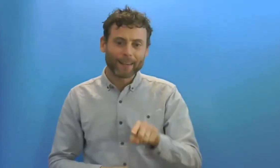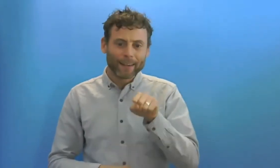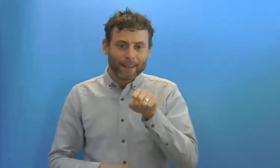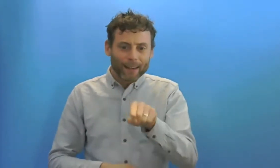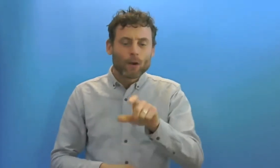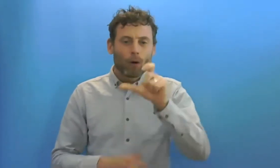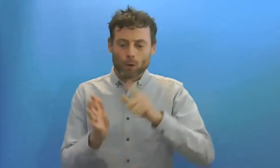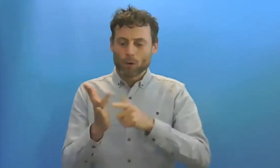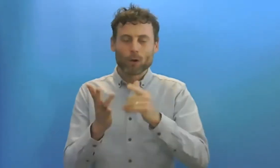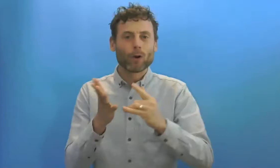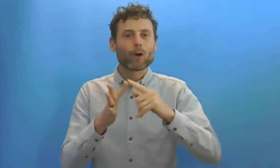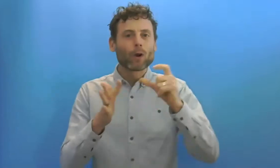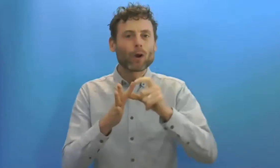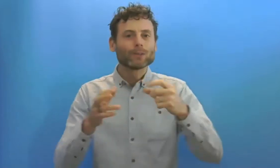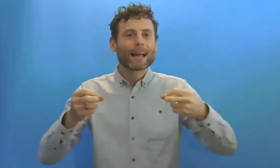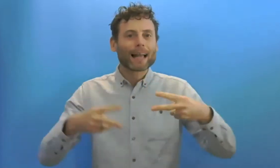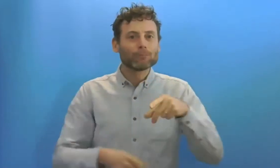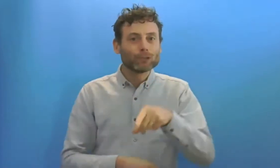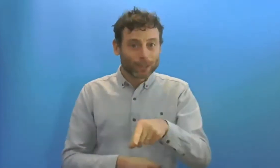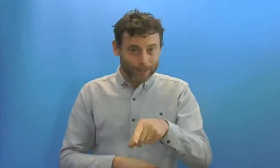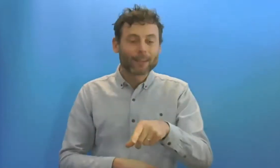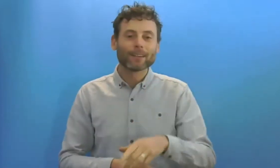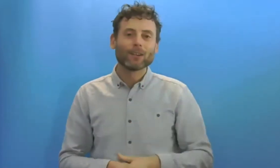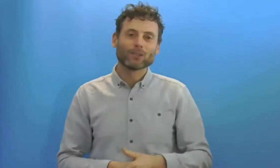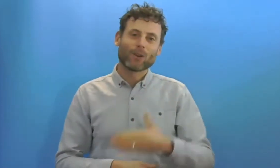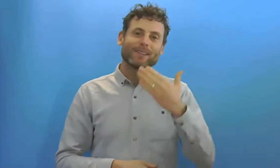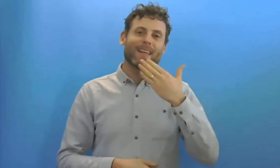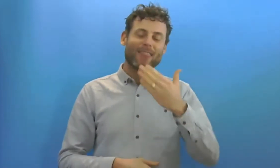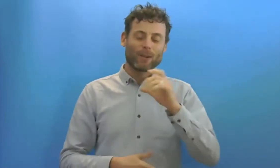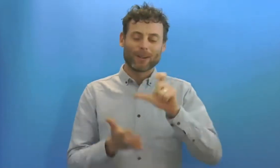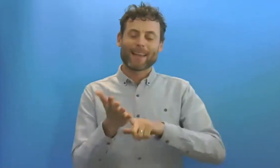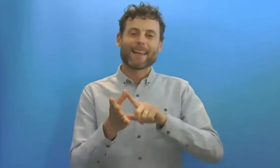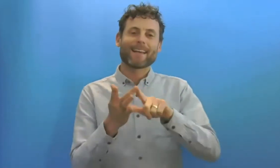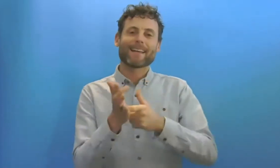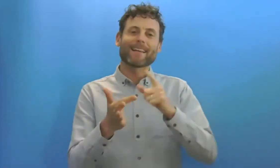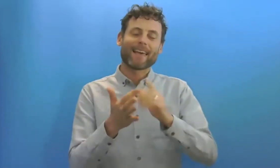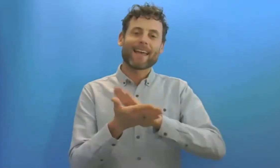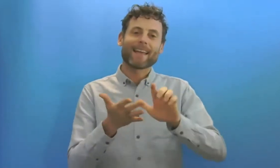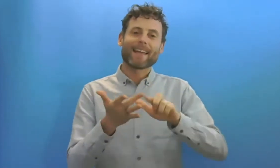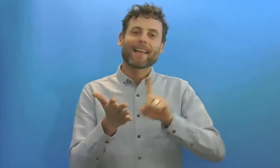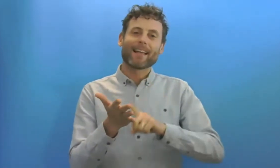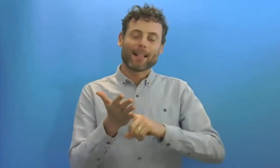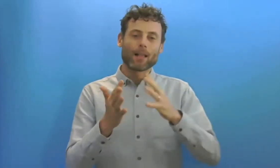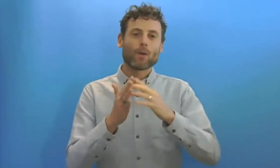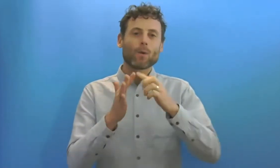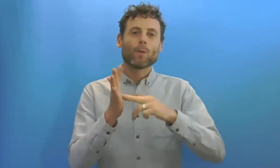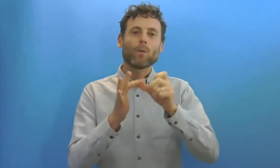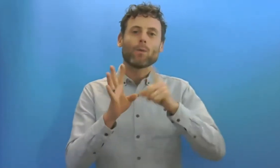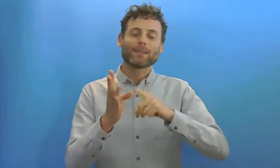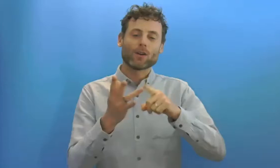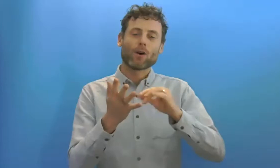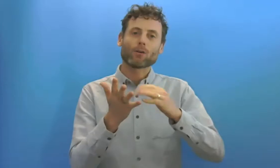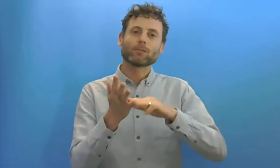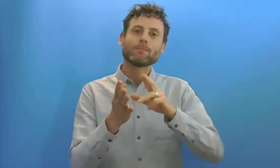these. Thanks to Claire Hill and Wendy Osmond for providing these for all live events throughout the